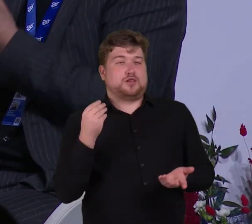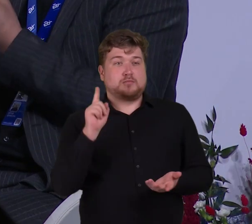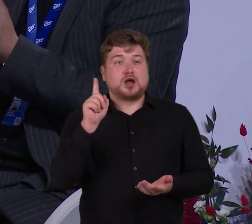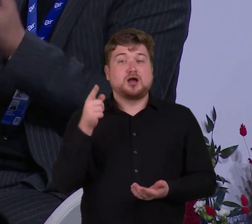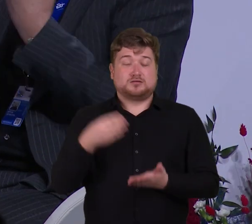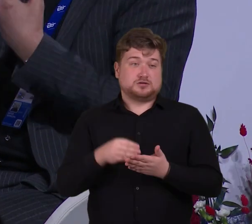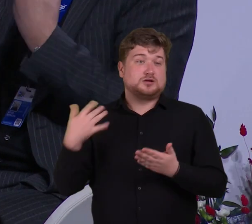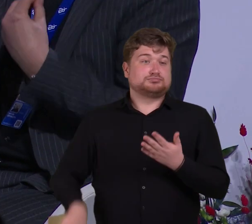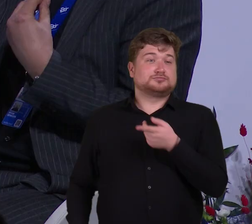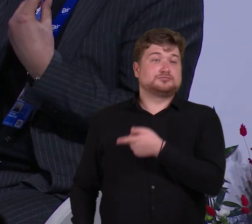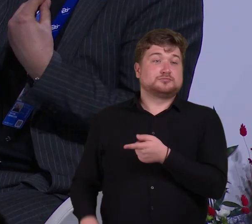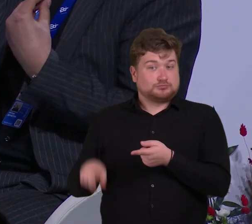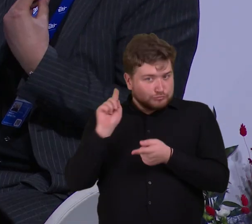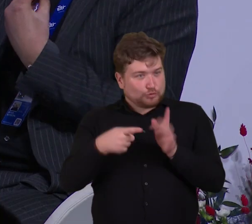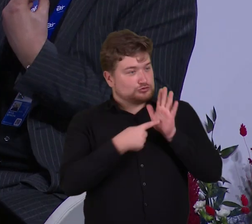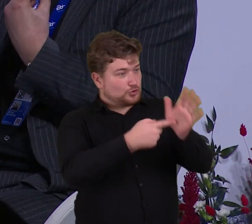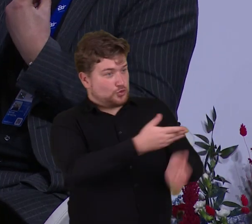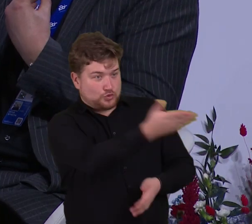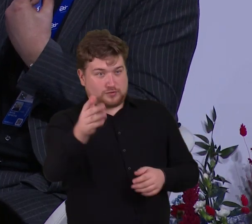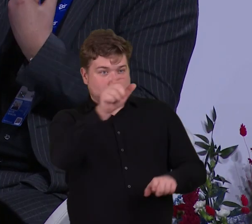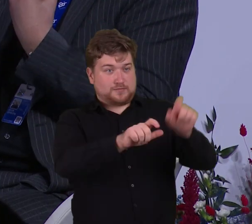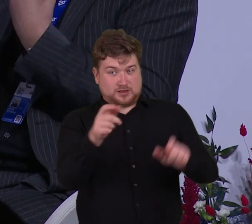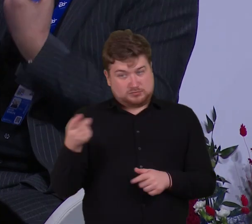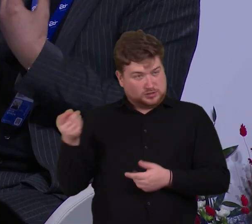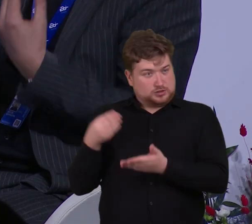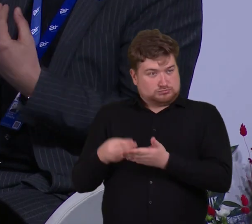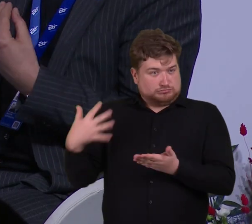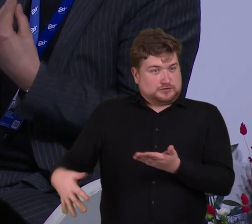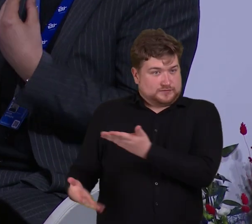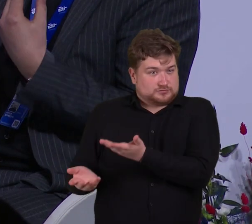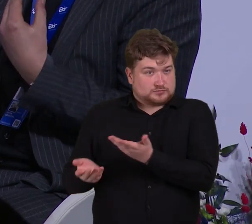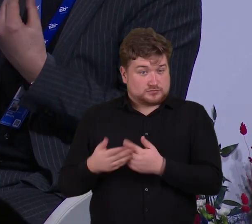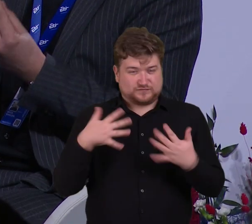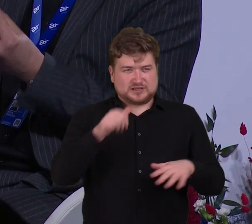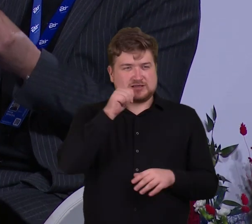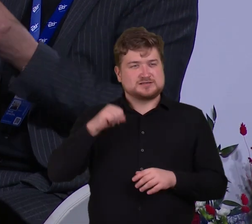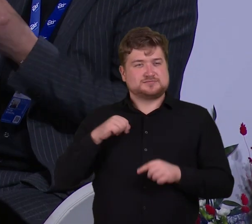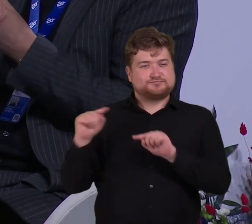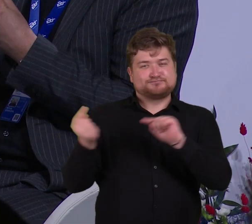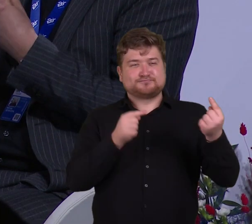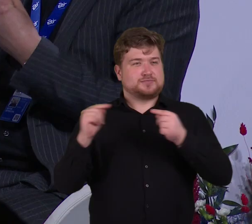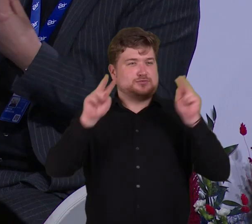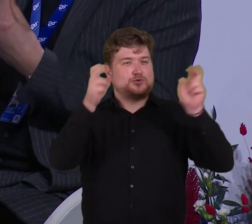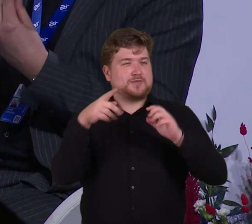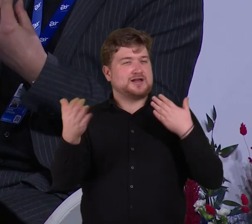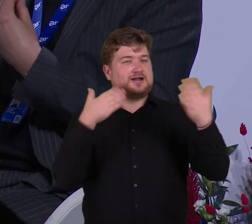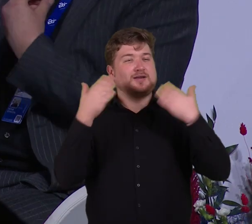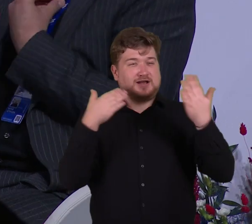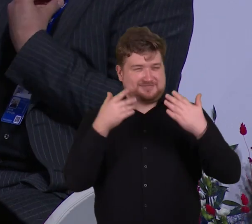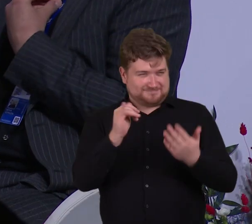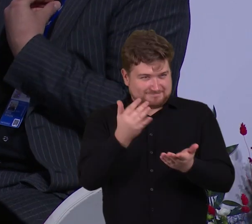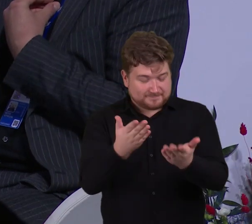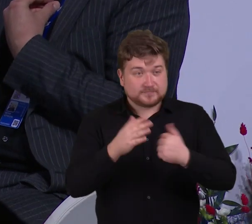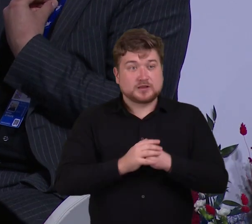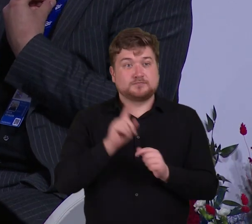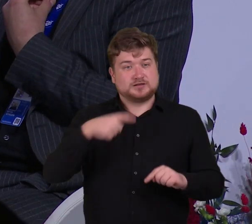it's beautiful, but it costs, so we have to show it to know what we are choosing. Yesterday we had this panel about climate neutrality, where we